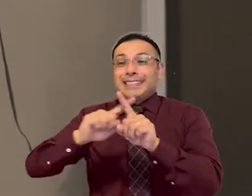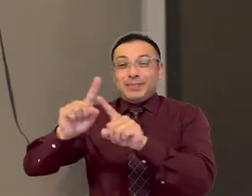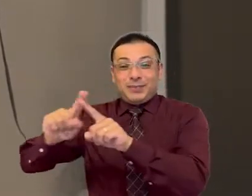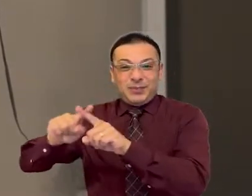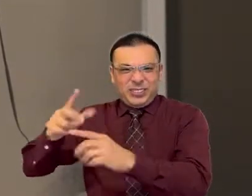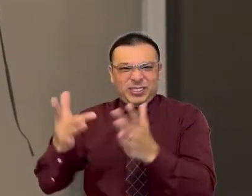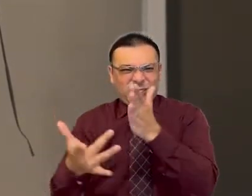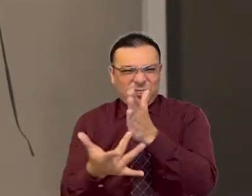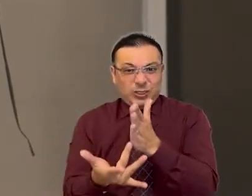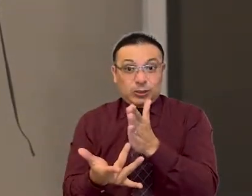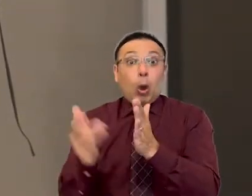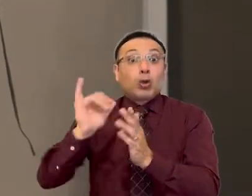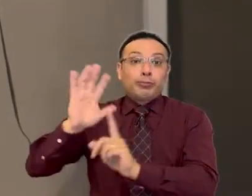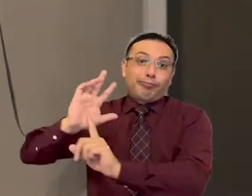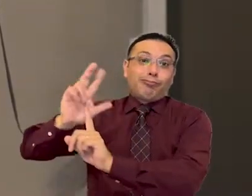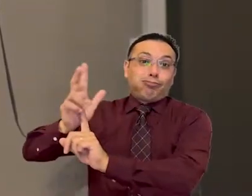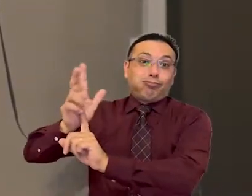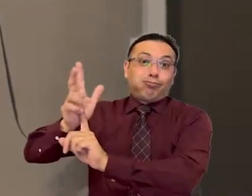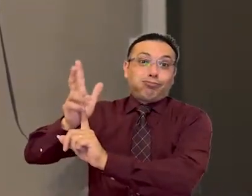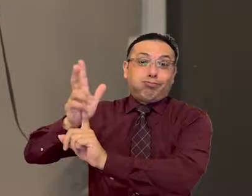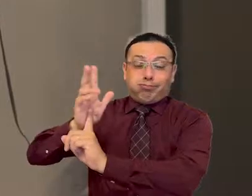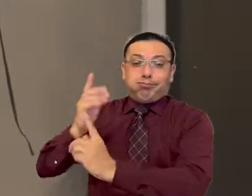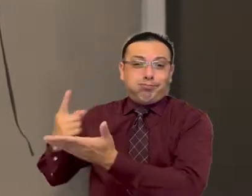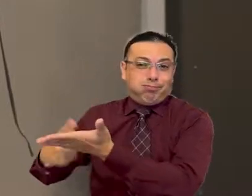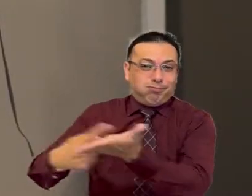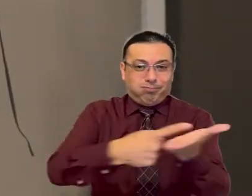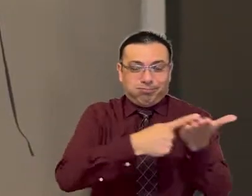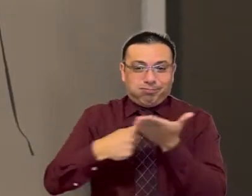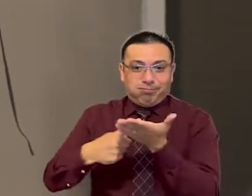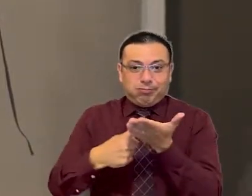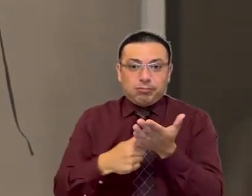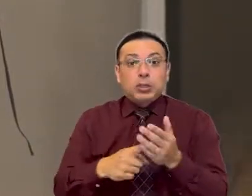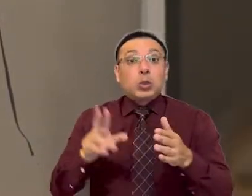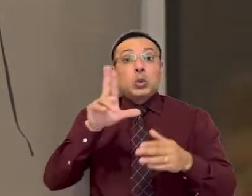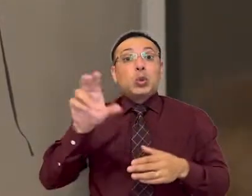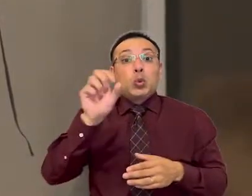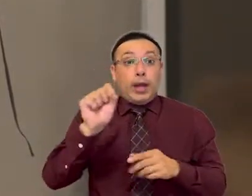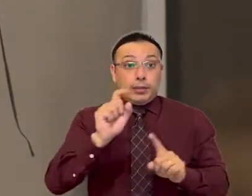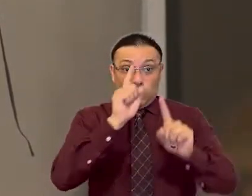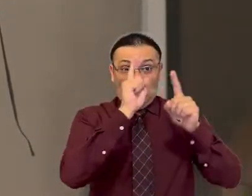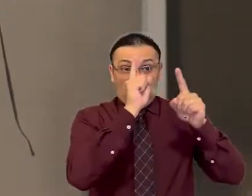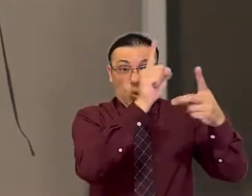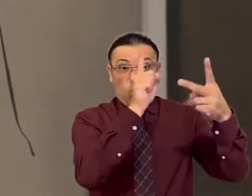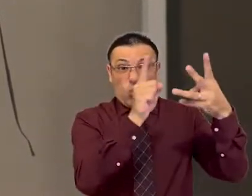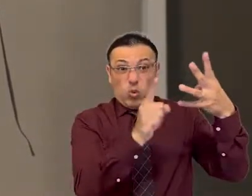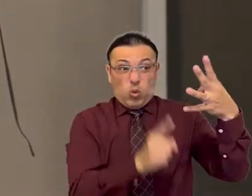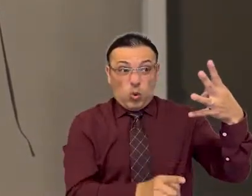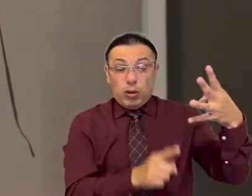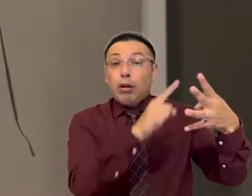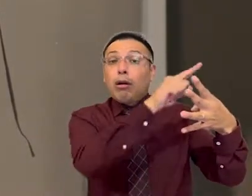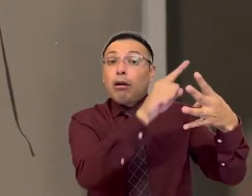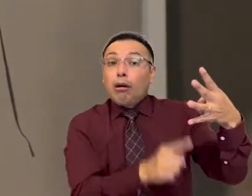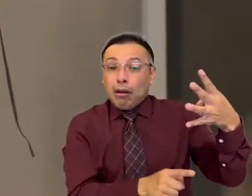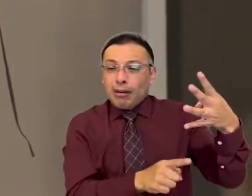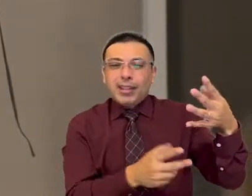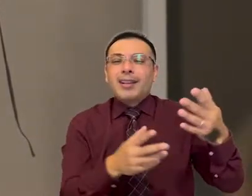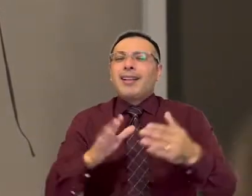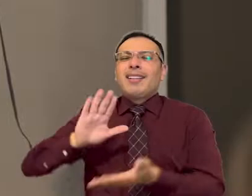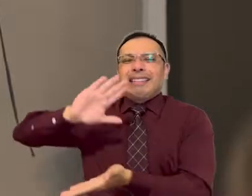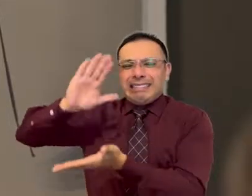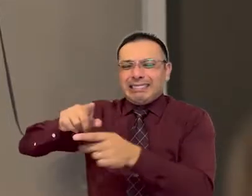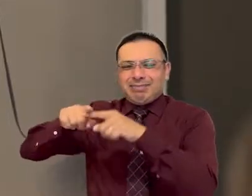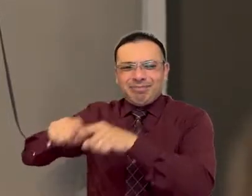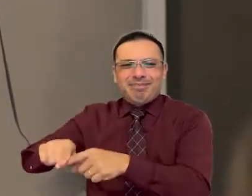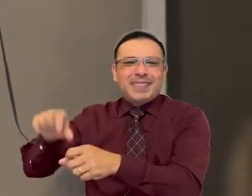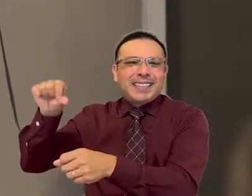wind. In order to reach our nation's objectives as it relates to reducing greenhouse gas